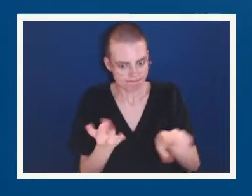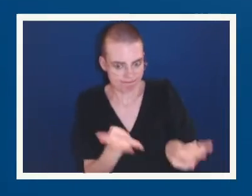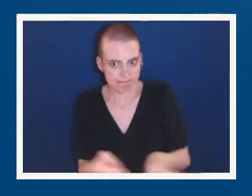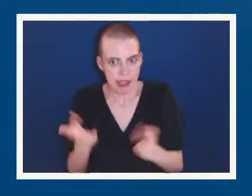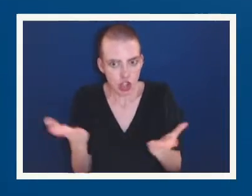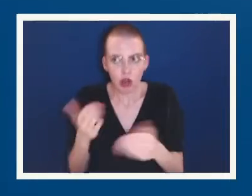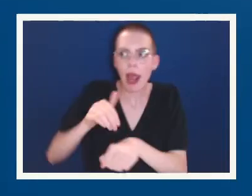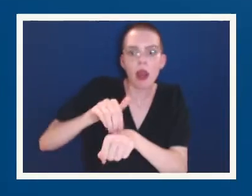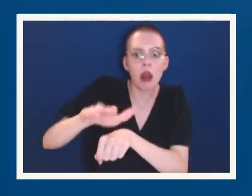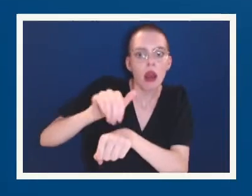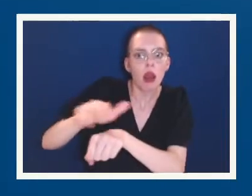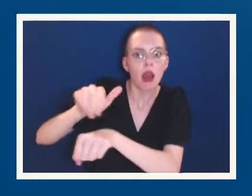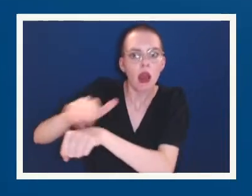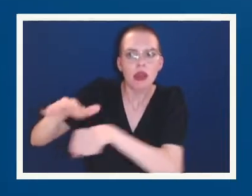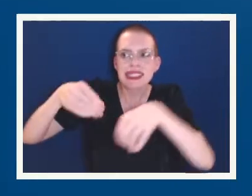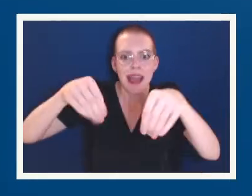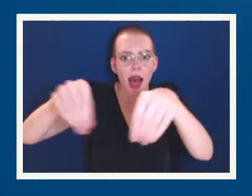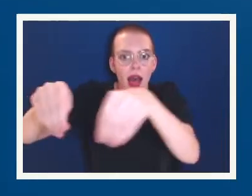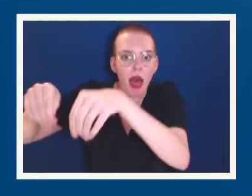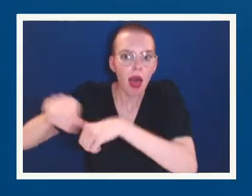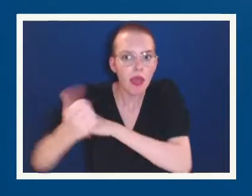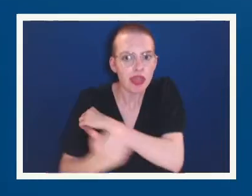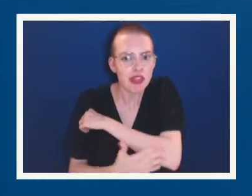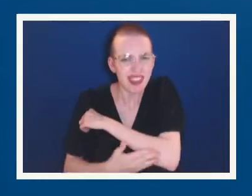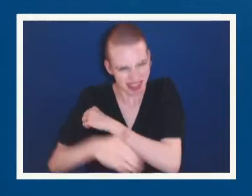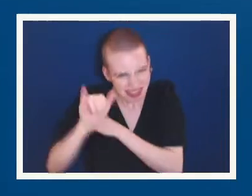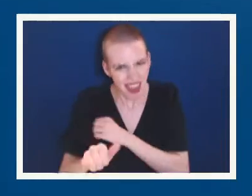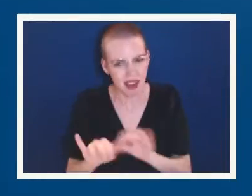I'm serious. We've created so far